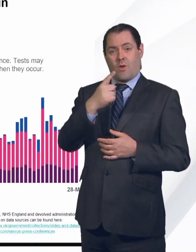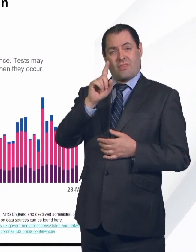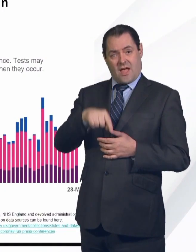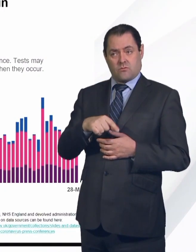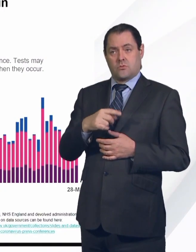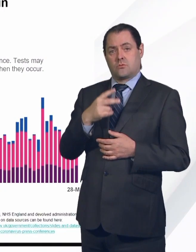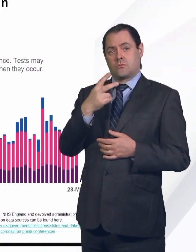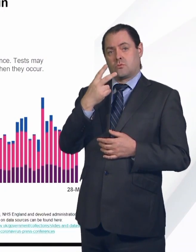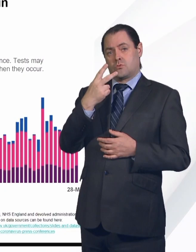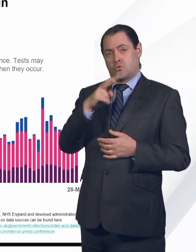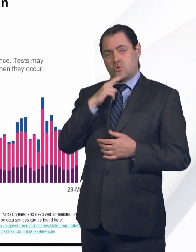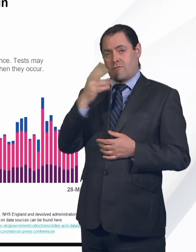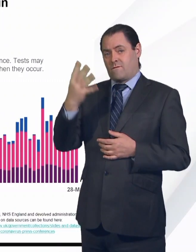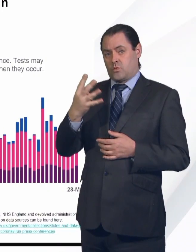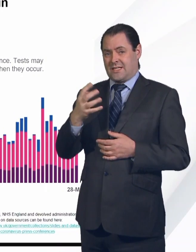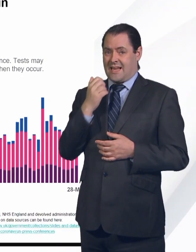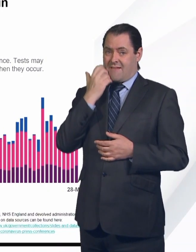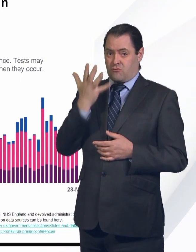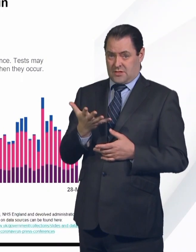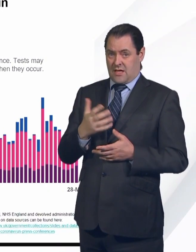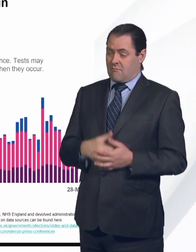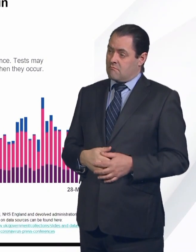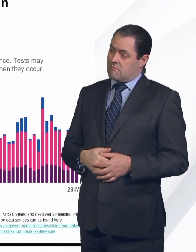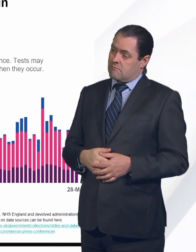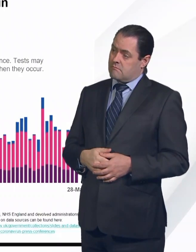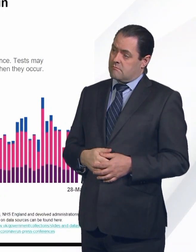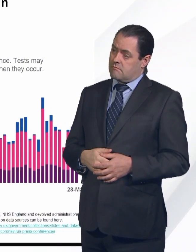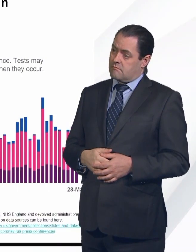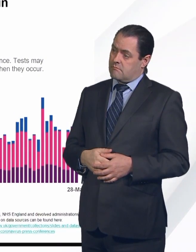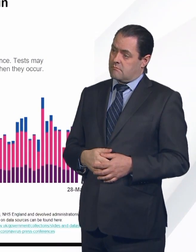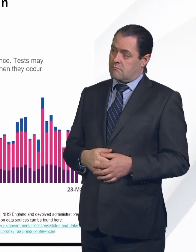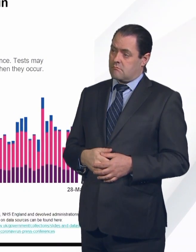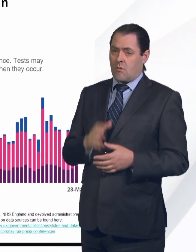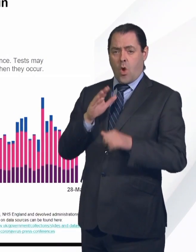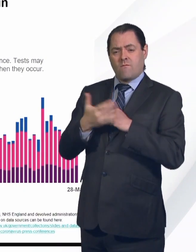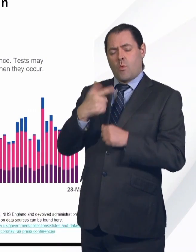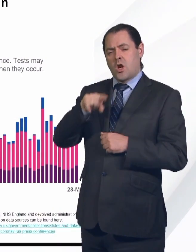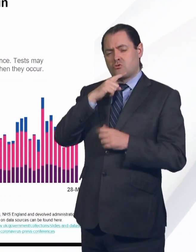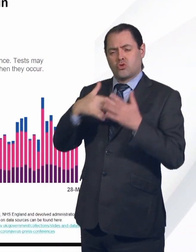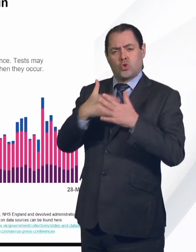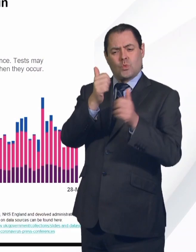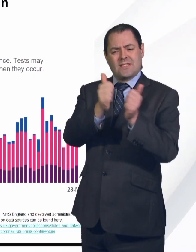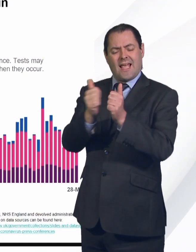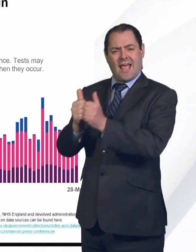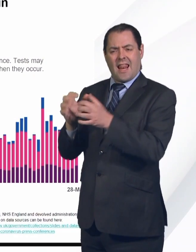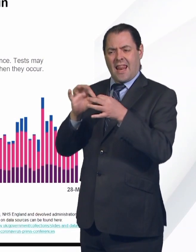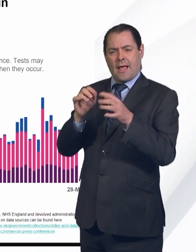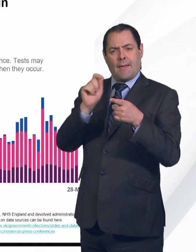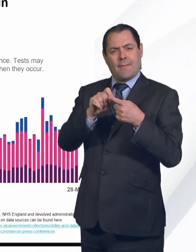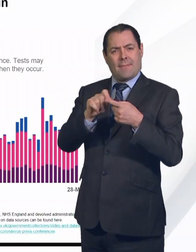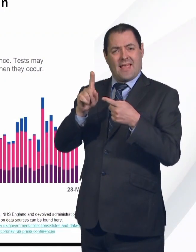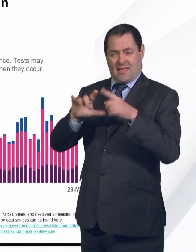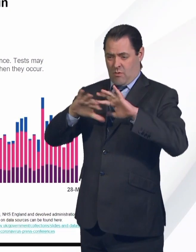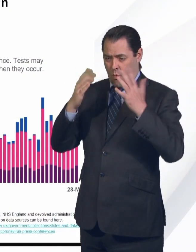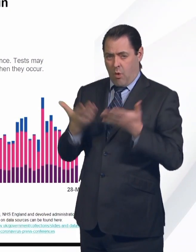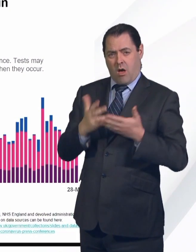161,214 a day. We have now signed over 100 new deals with PPE suppliers around the world.